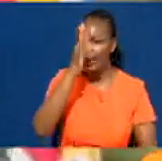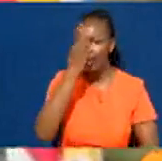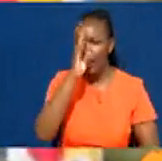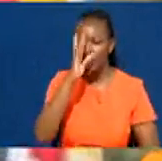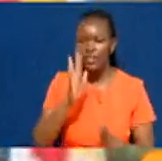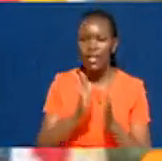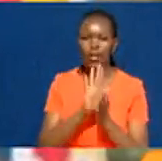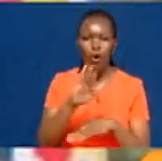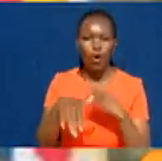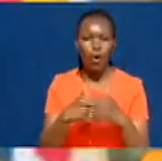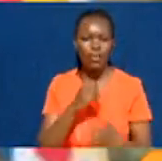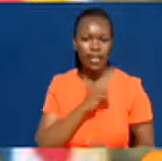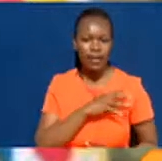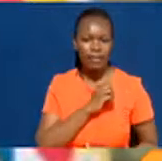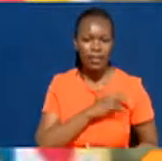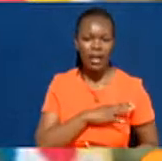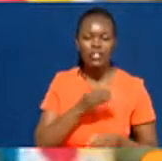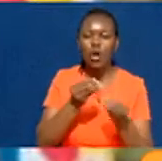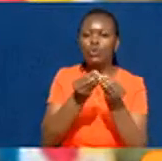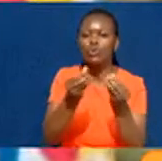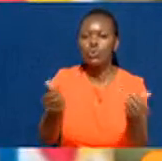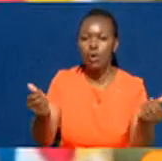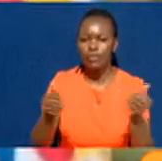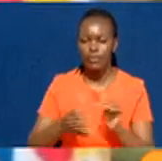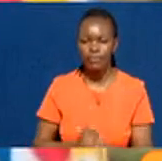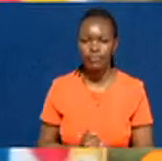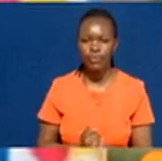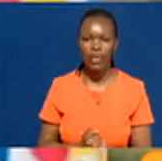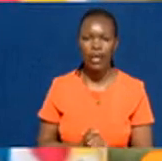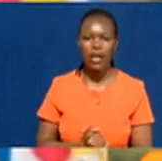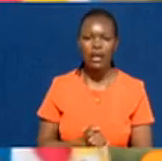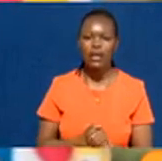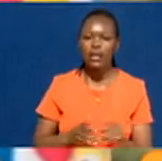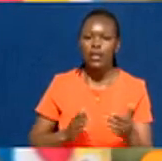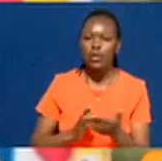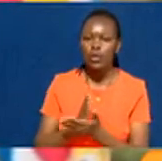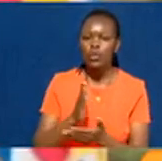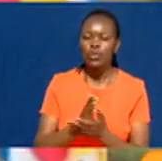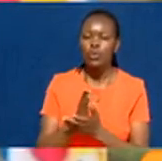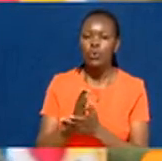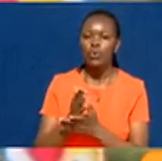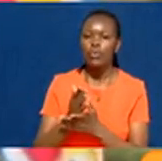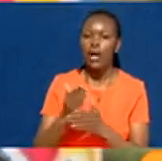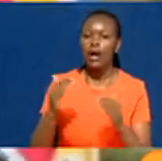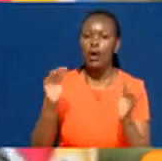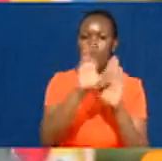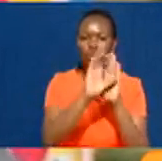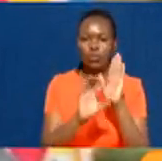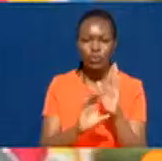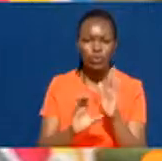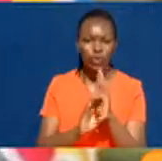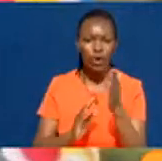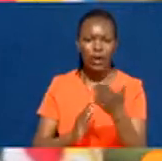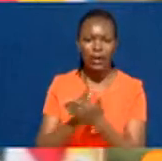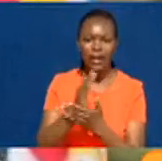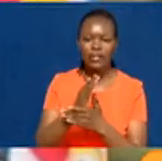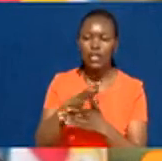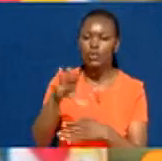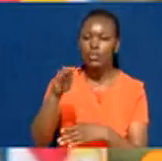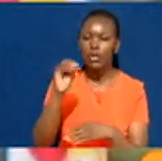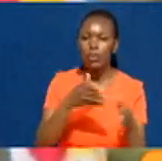allayed. By exercising their constitutional right to take advantage of opportunities to establish the